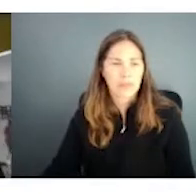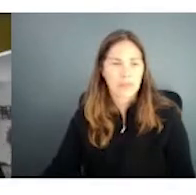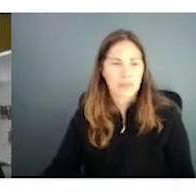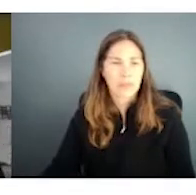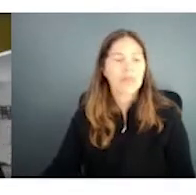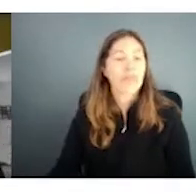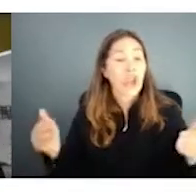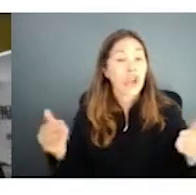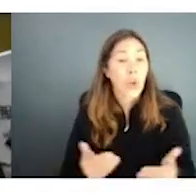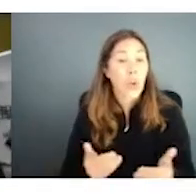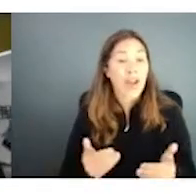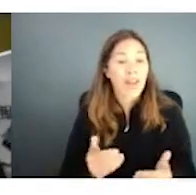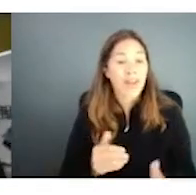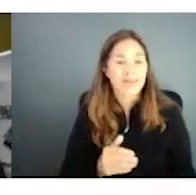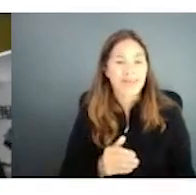You're welcome, Wanda.